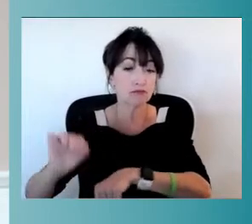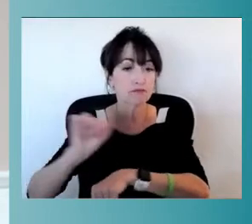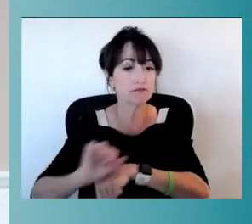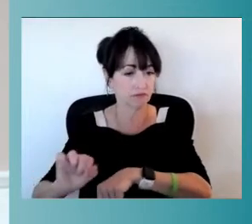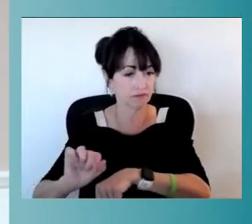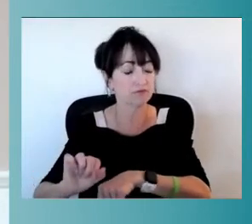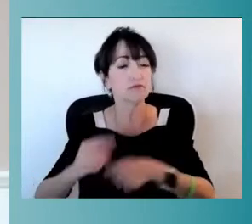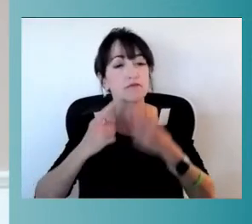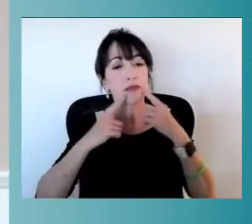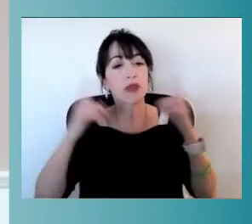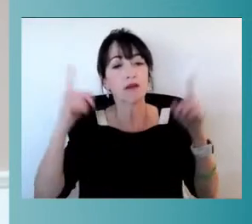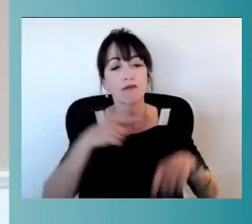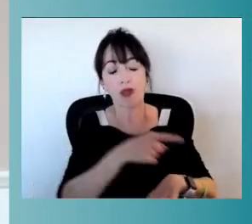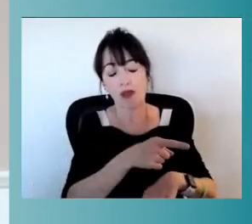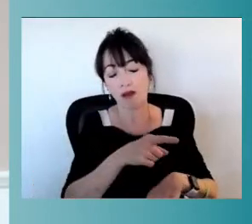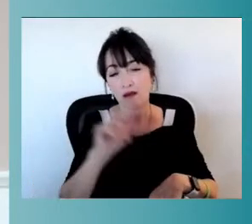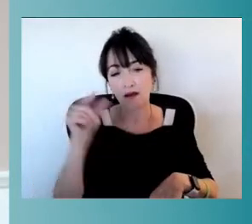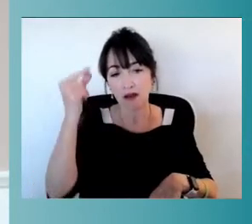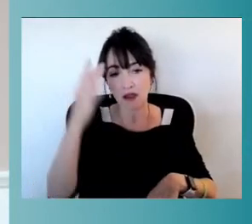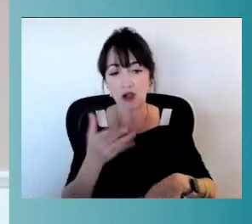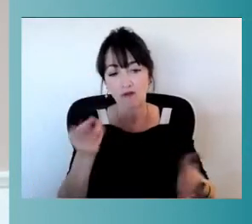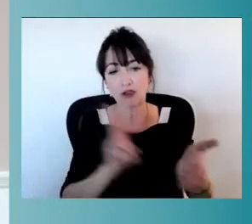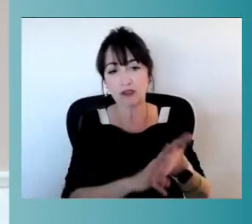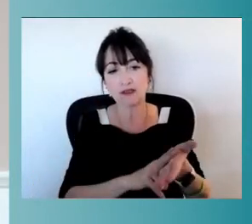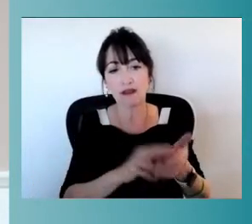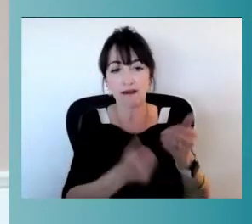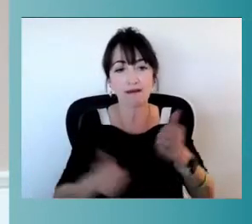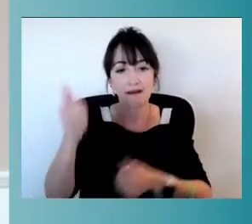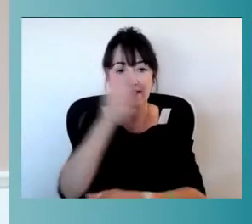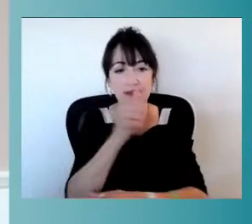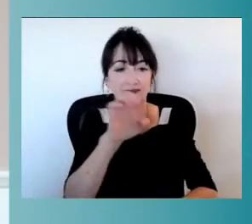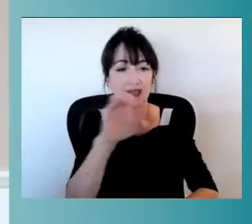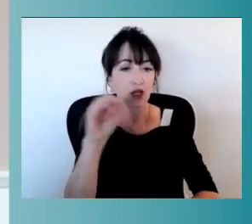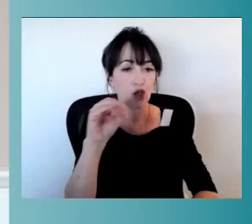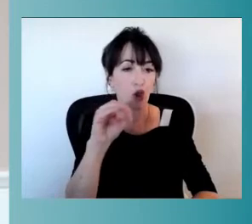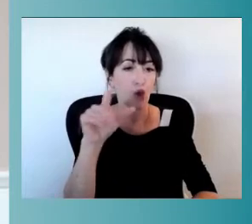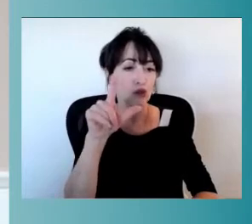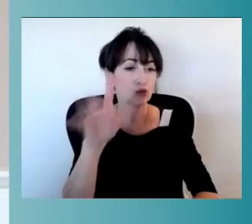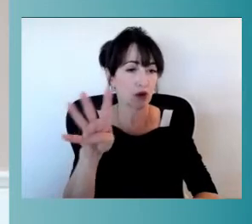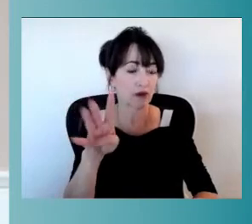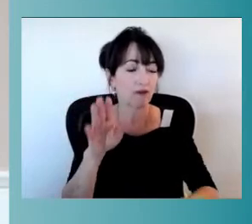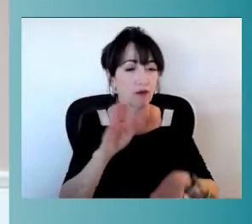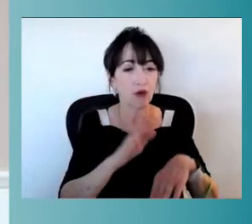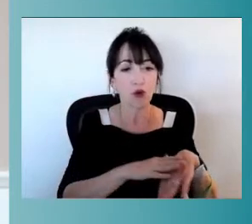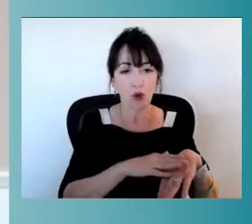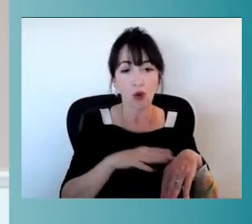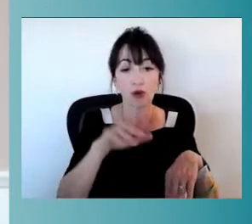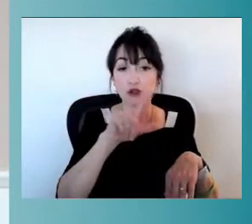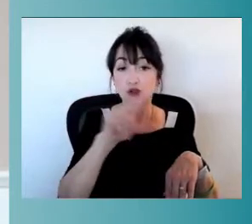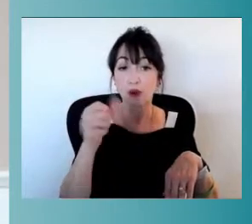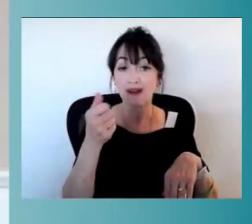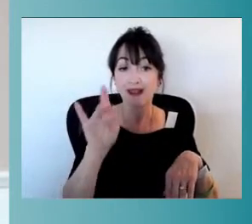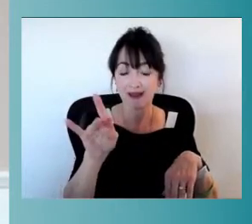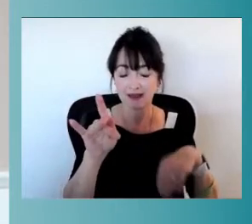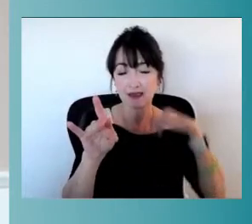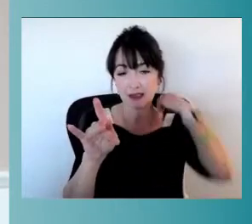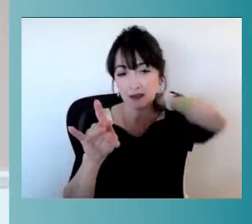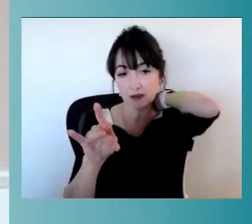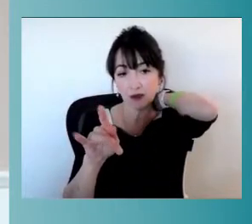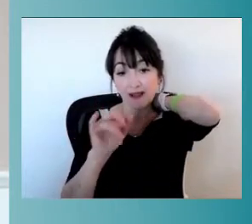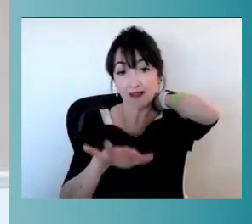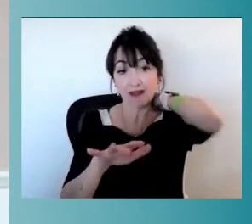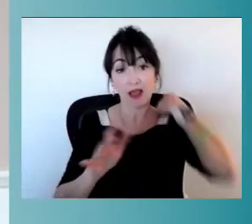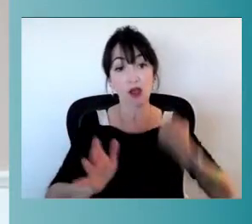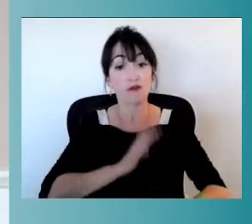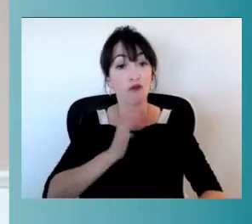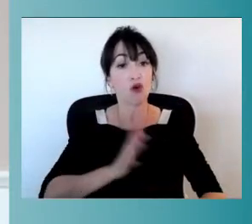Carney signing Executive Order 24 on October 17, 2018, which launched a formal and